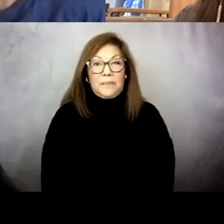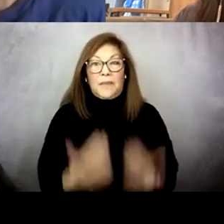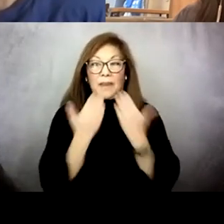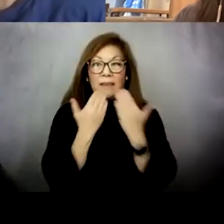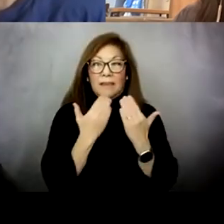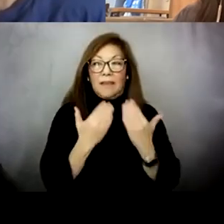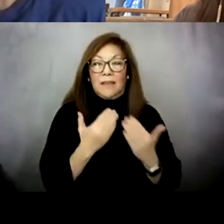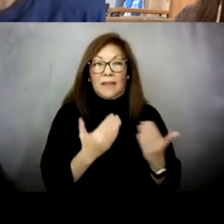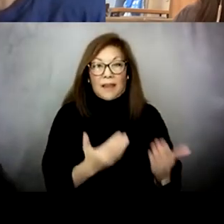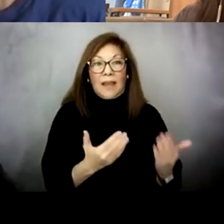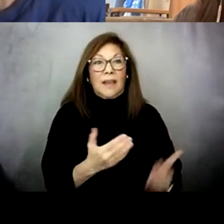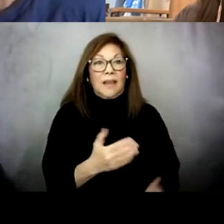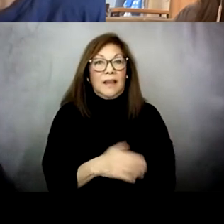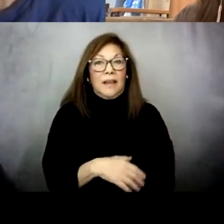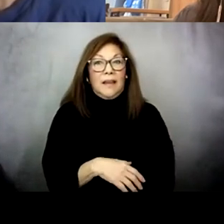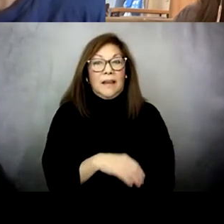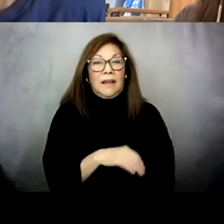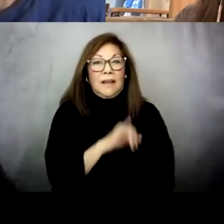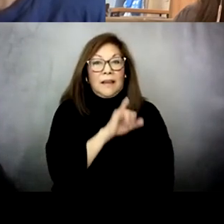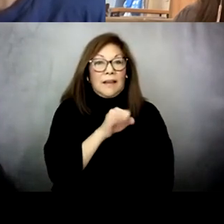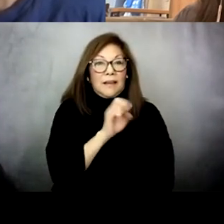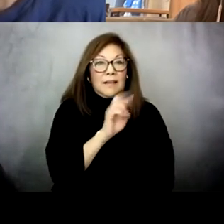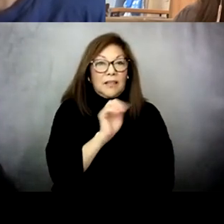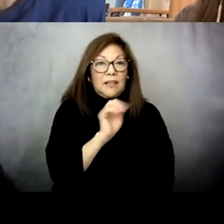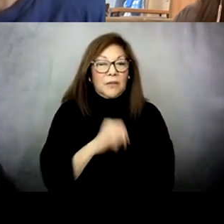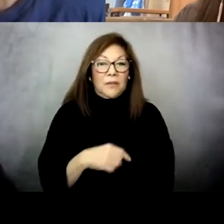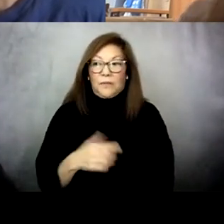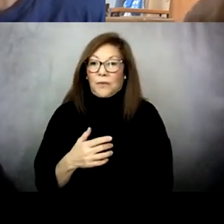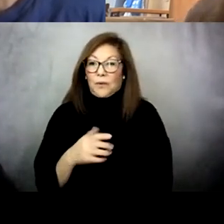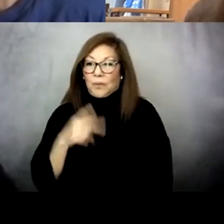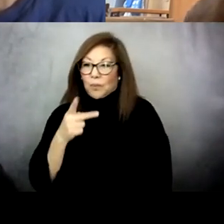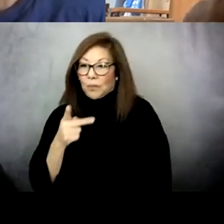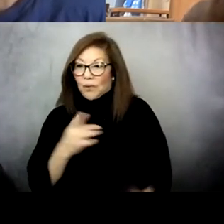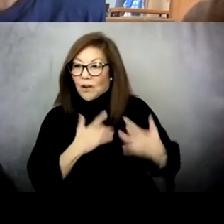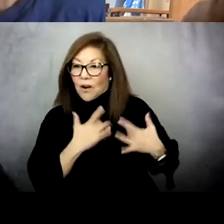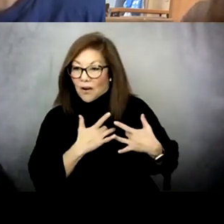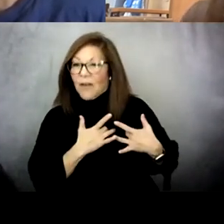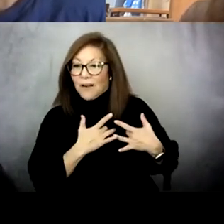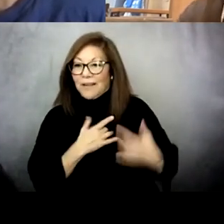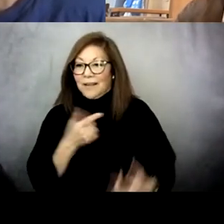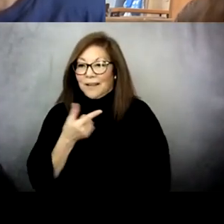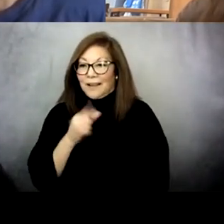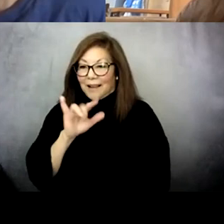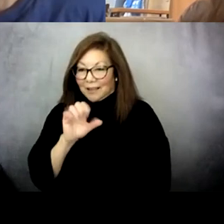Will Giles, for the purple heart in the chat. I really appreciate it.